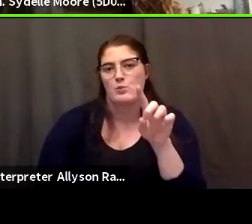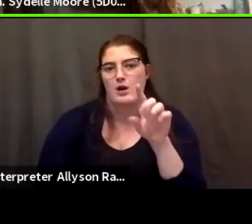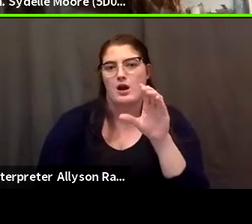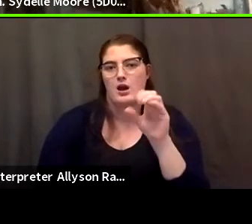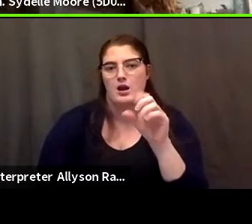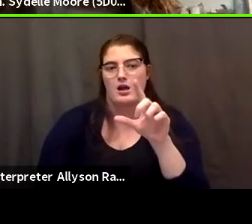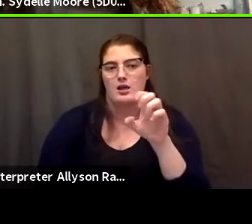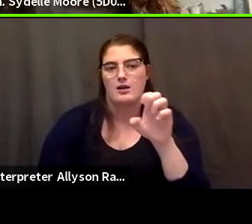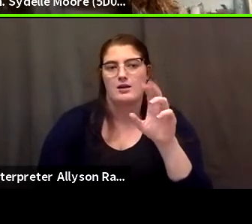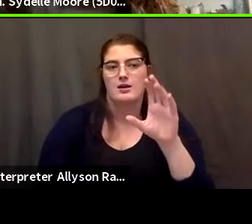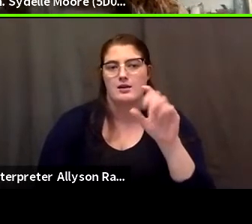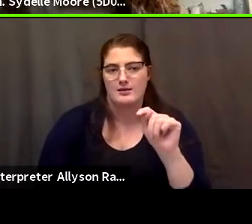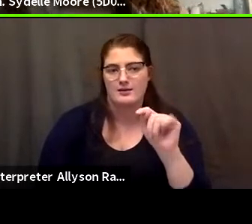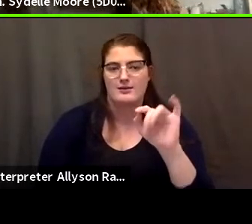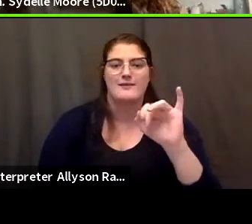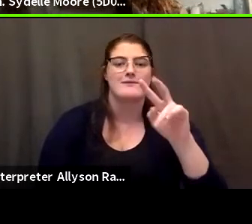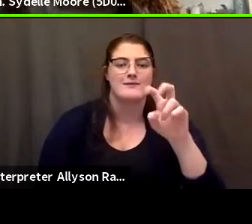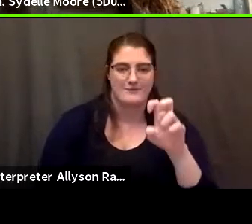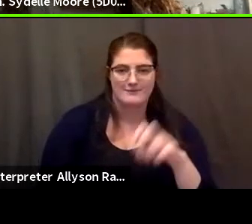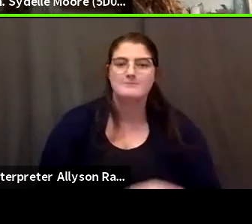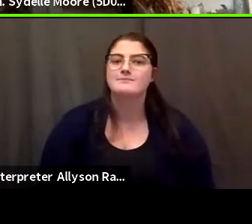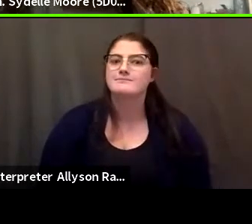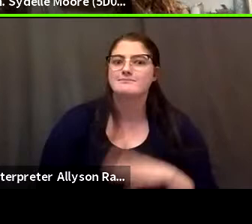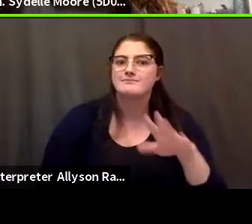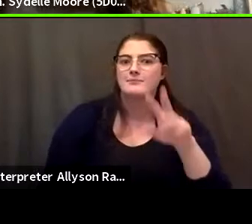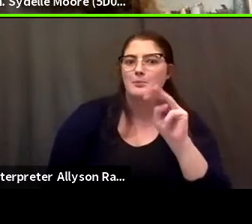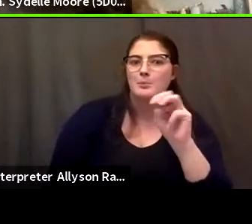I don't see any other questions.